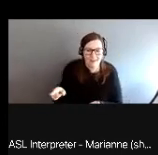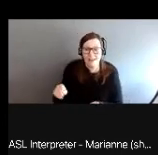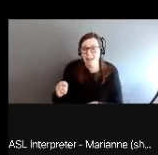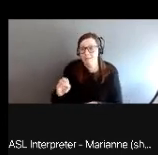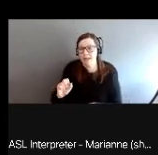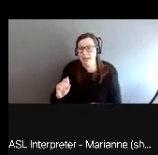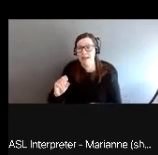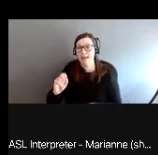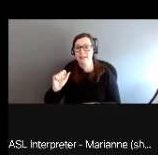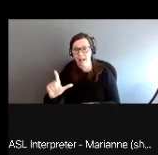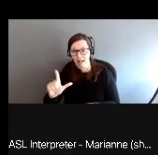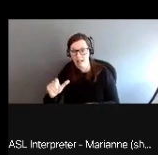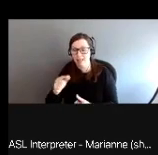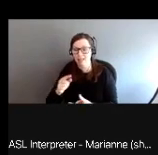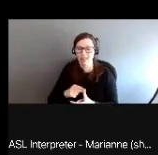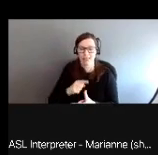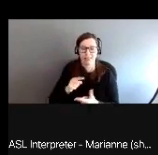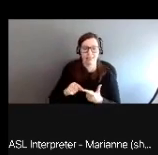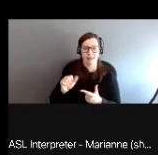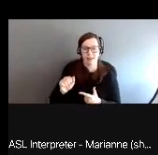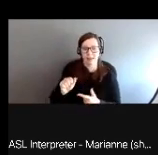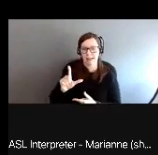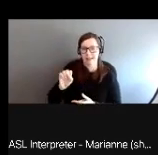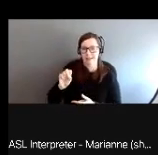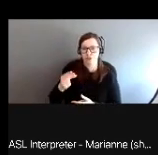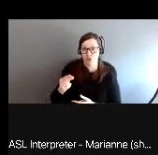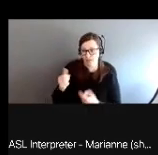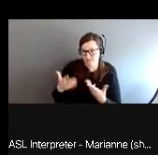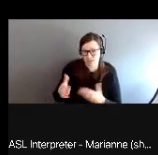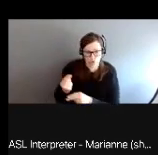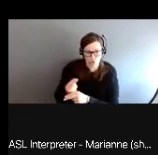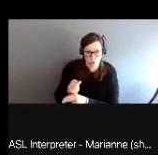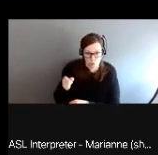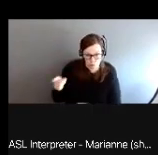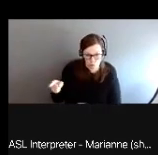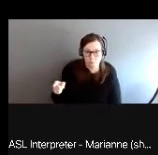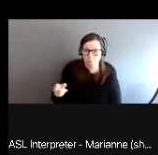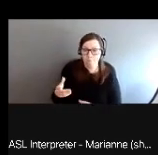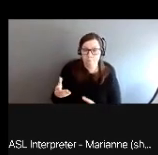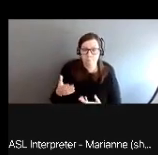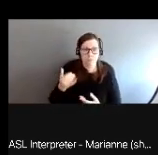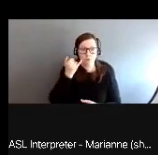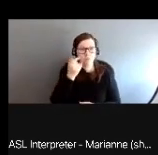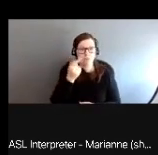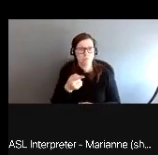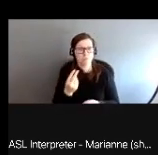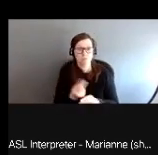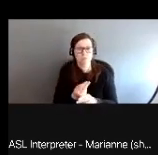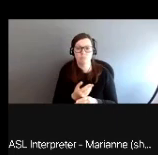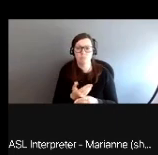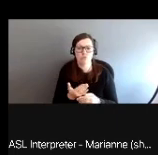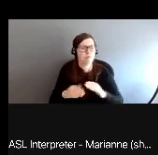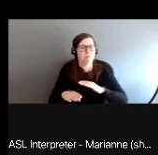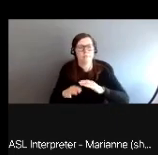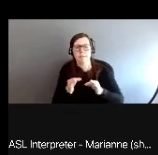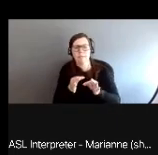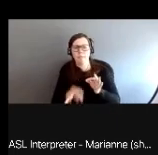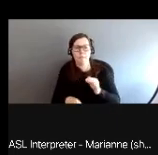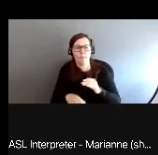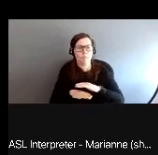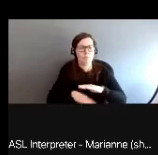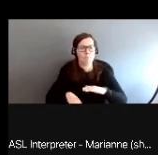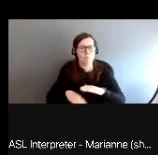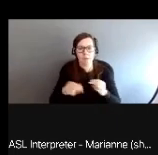editing. I should also mention that even if you're doing just basic PowerPoint slides, you can open your PowerPoint slides and it